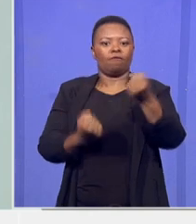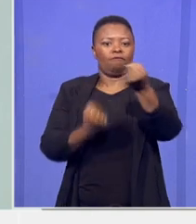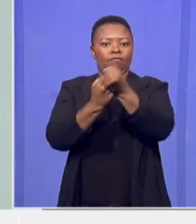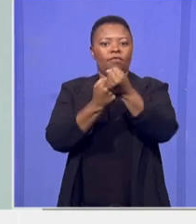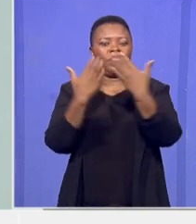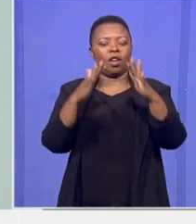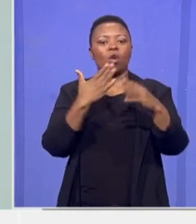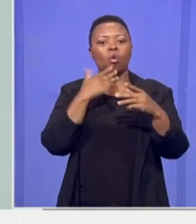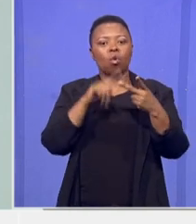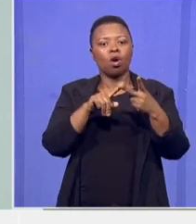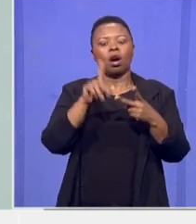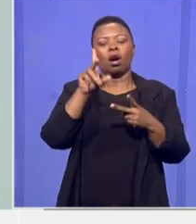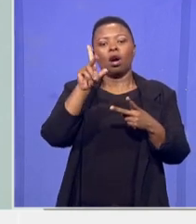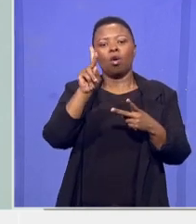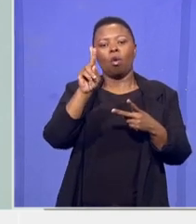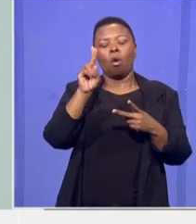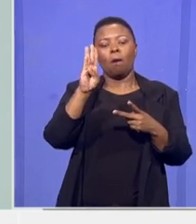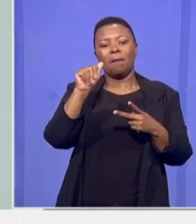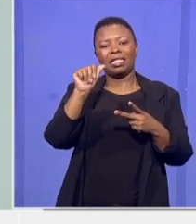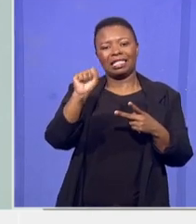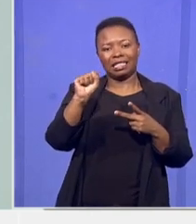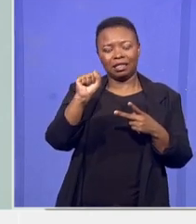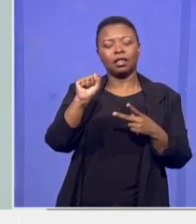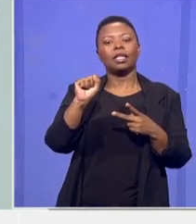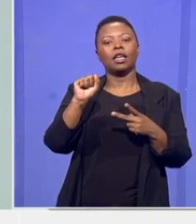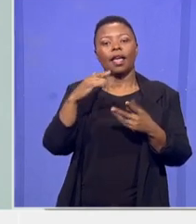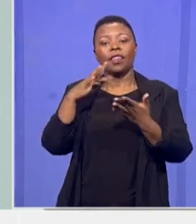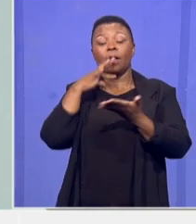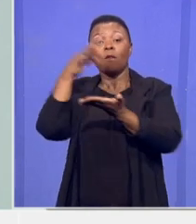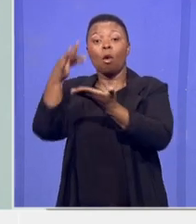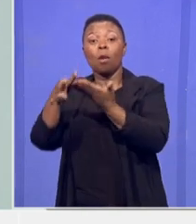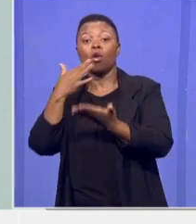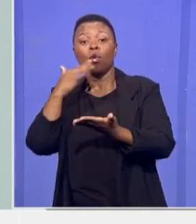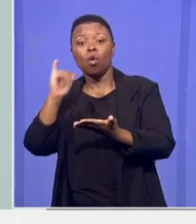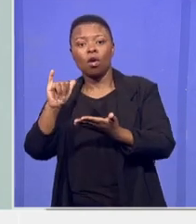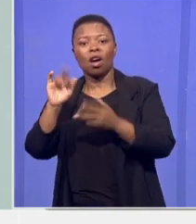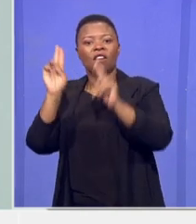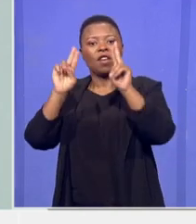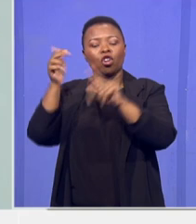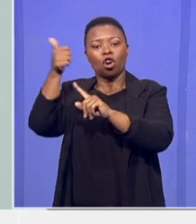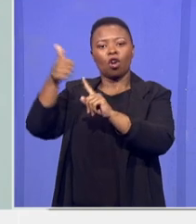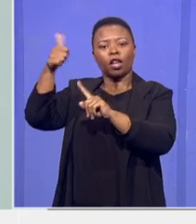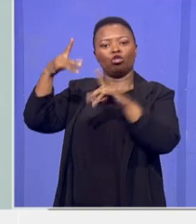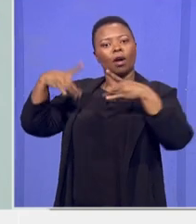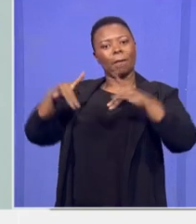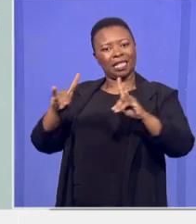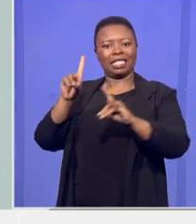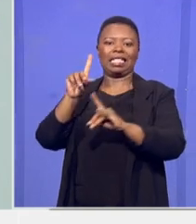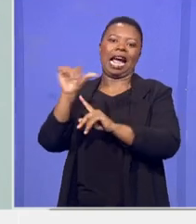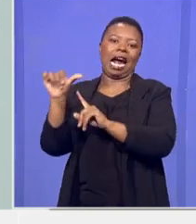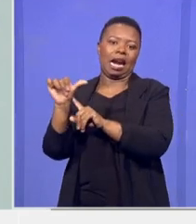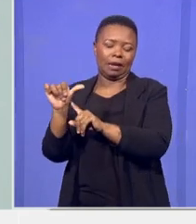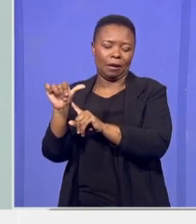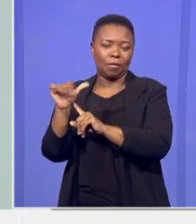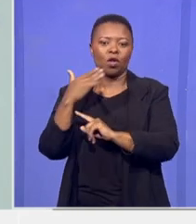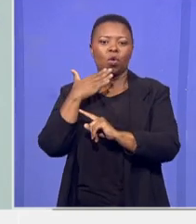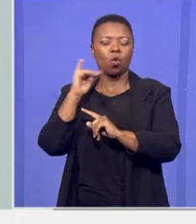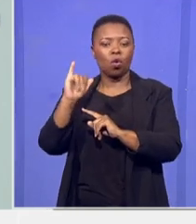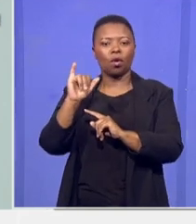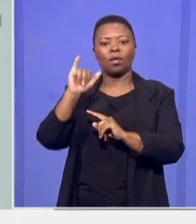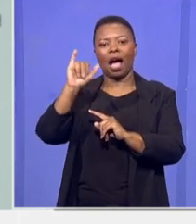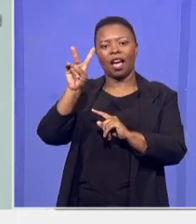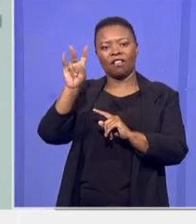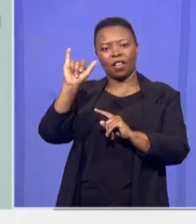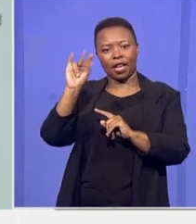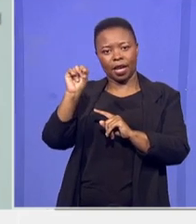Kobus Mere after it was proposed by the federal executive chairperson of the DA, which is Mr. Ivan Mayer.